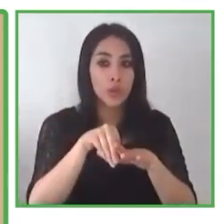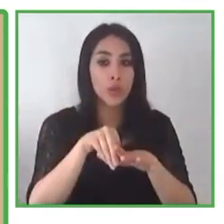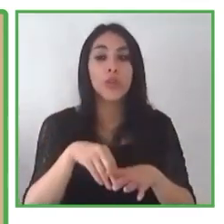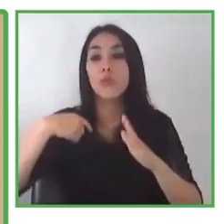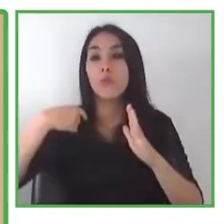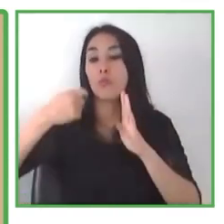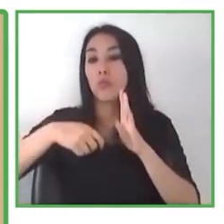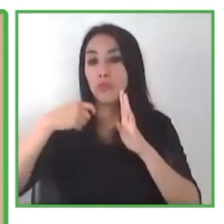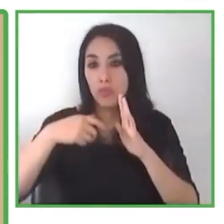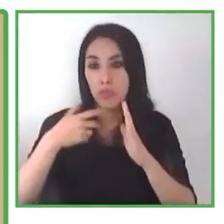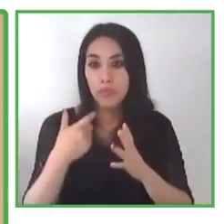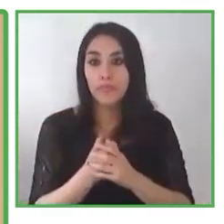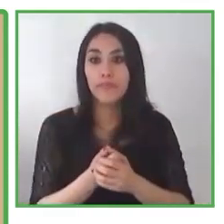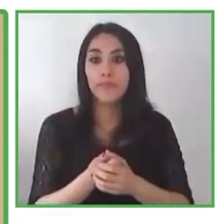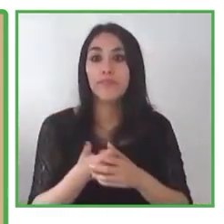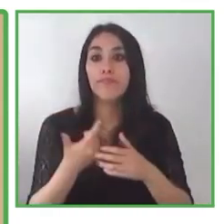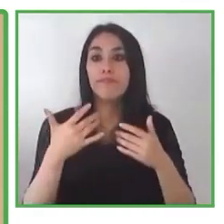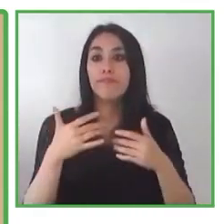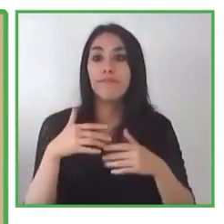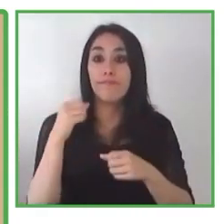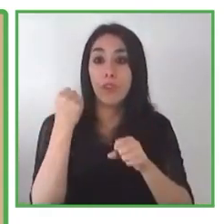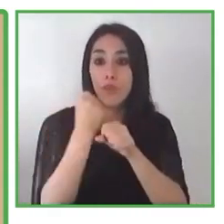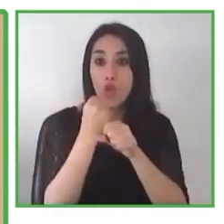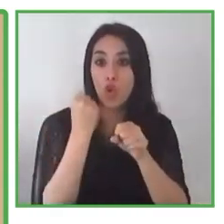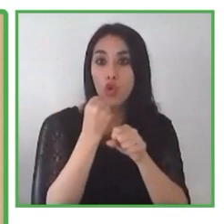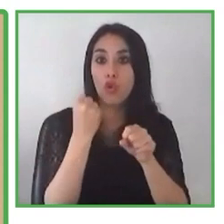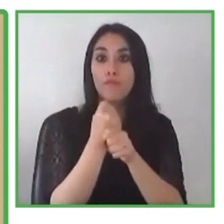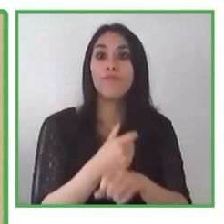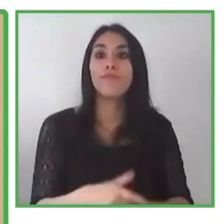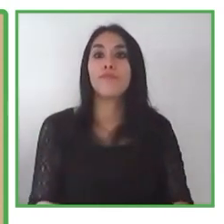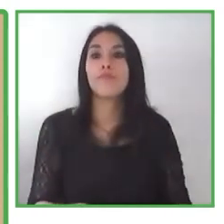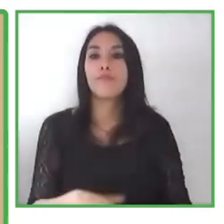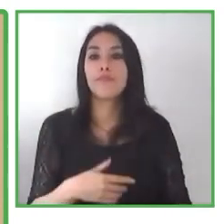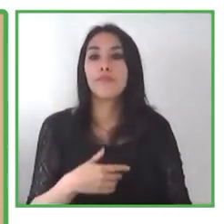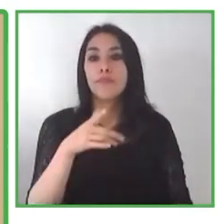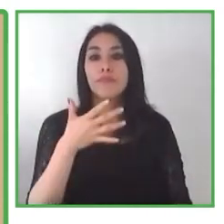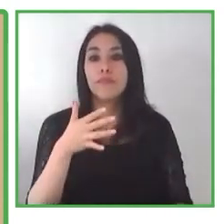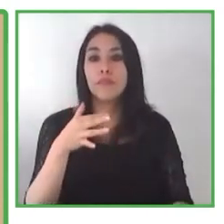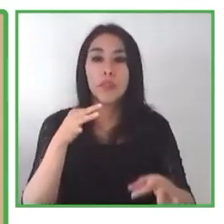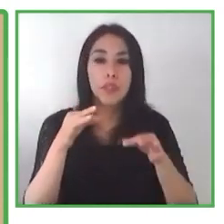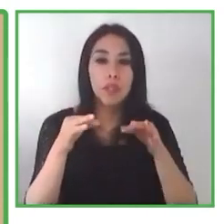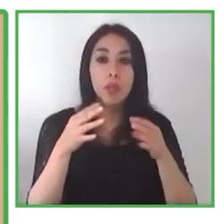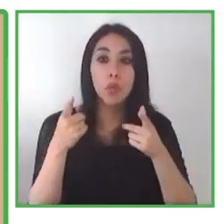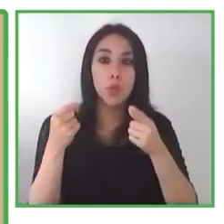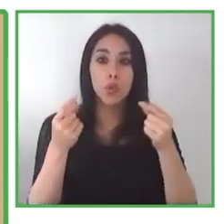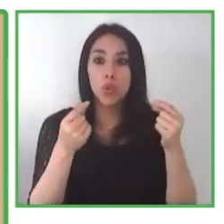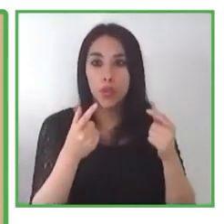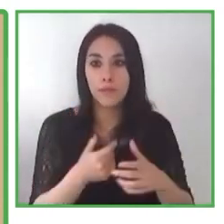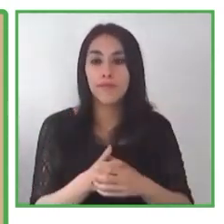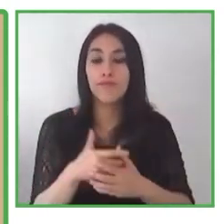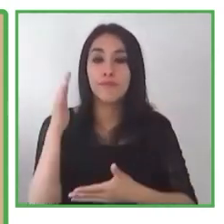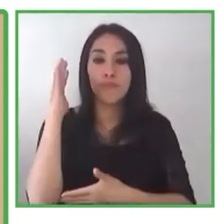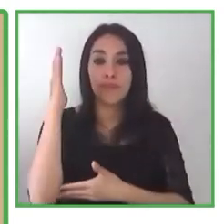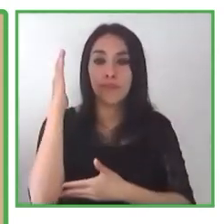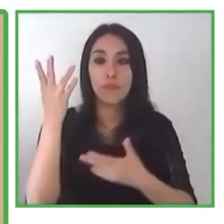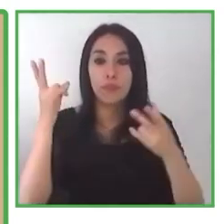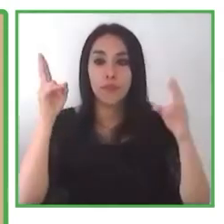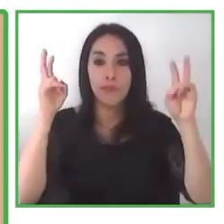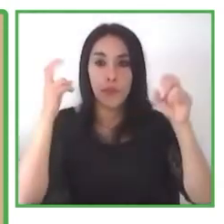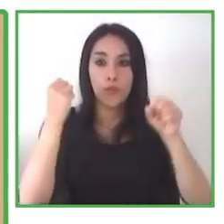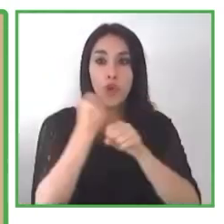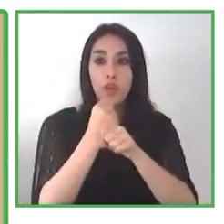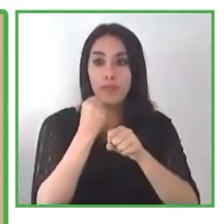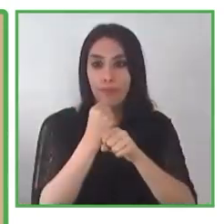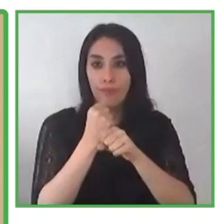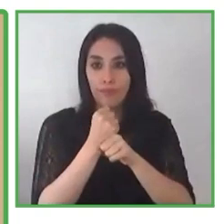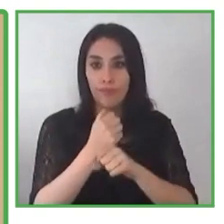Económicos, tengo el honor de unirme a esta Zero Conference sobre el empleo y las TICs para hacer una